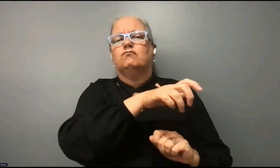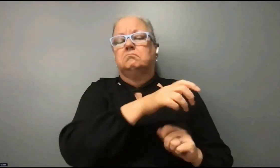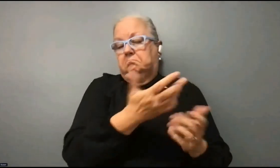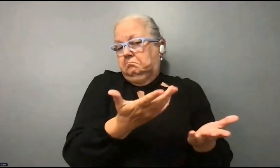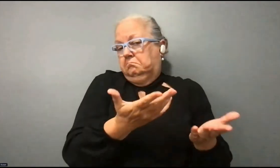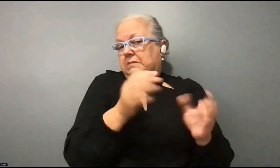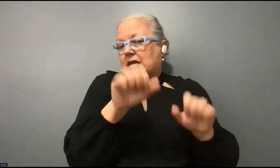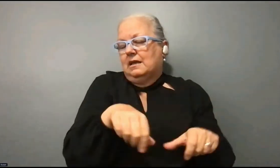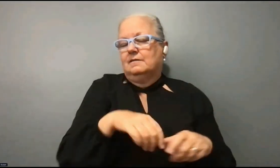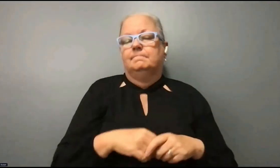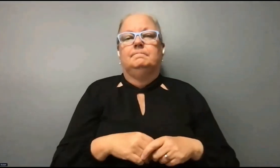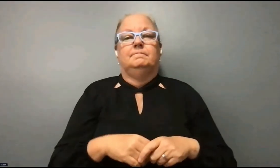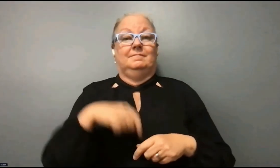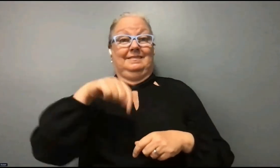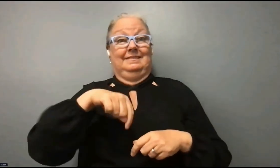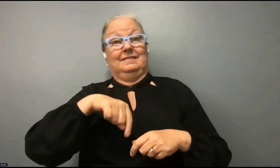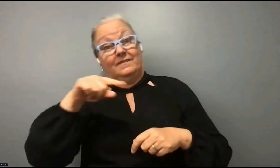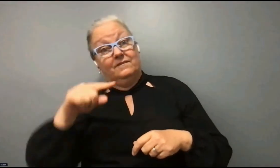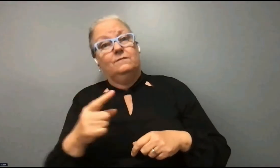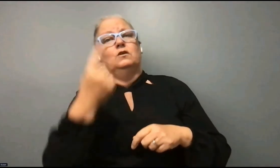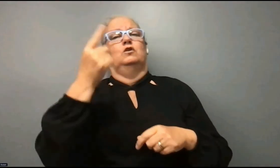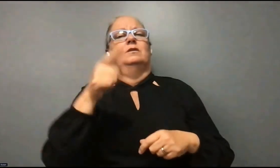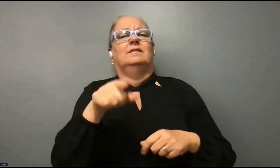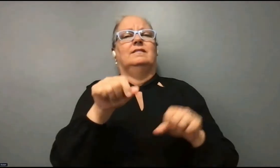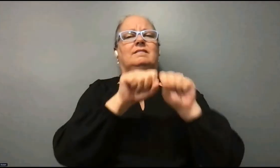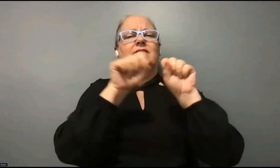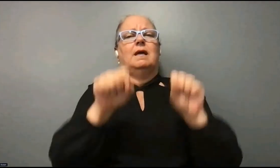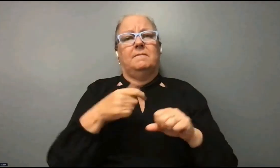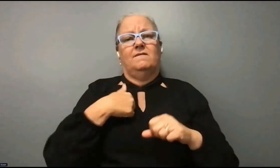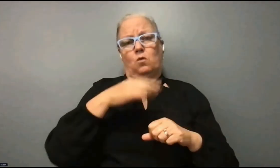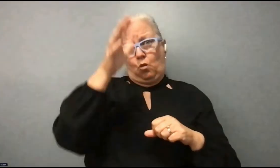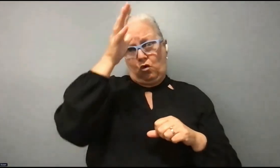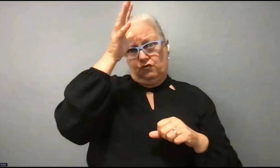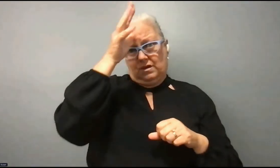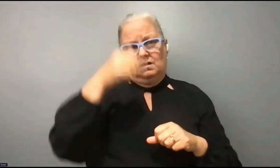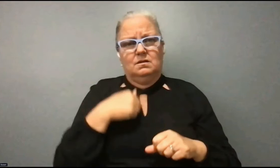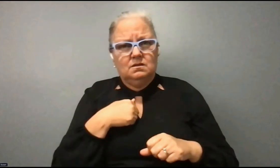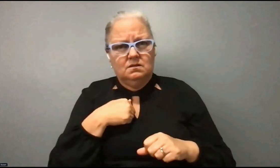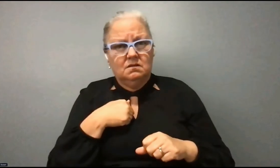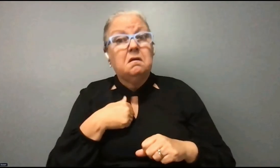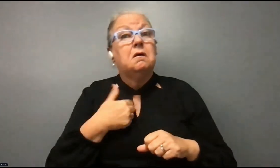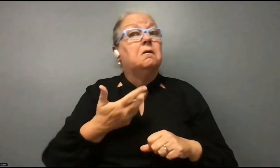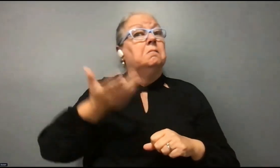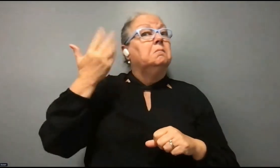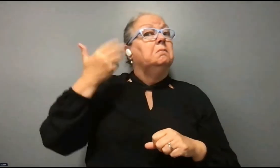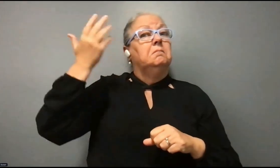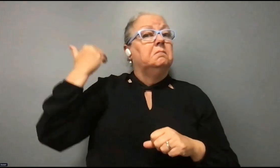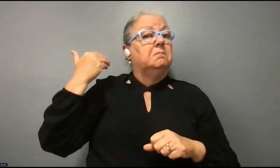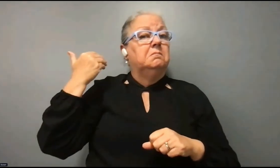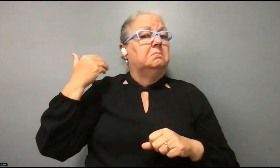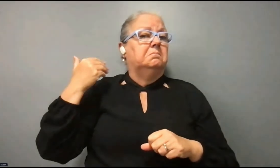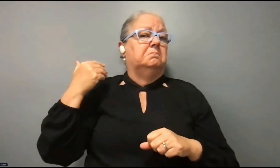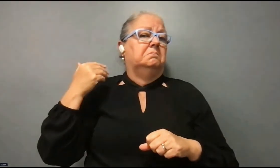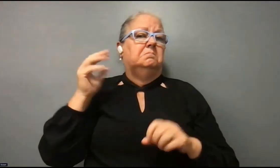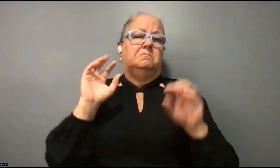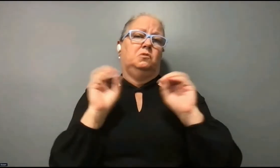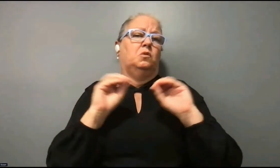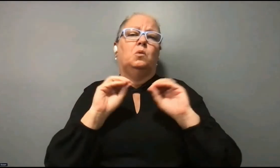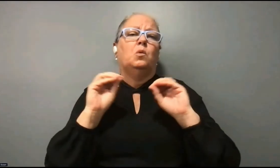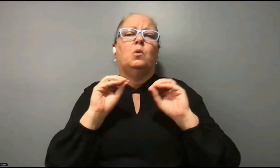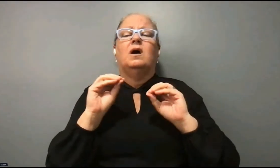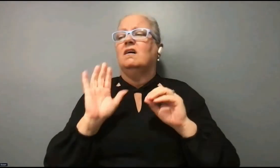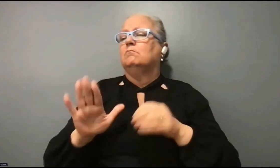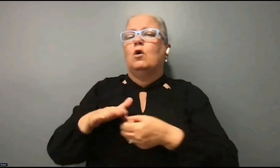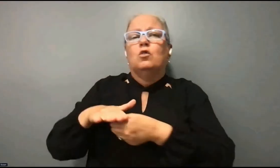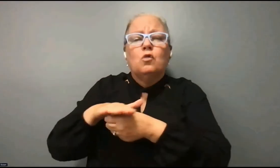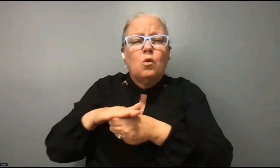the first system to be used in Iraq, and it has not been used by any of the local or